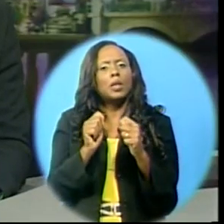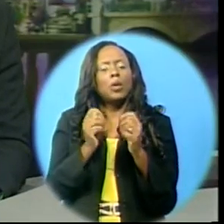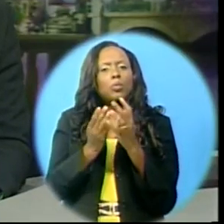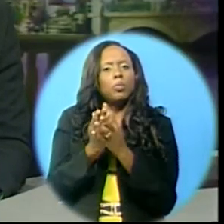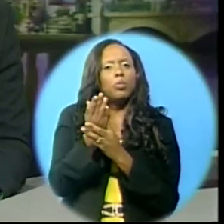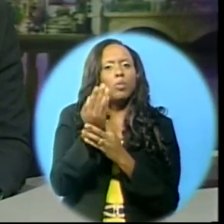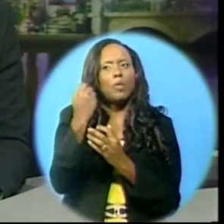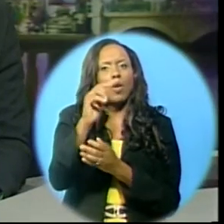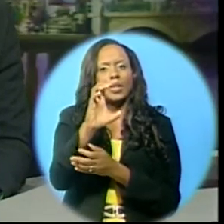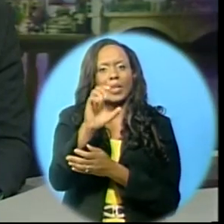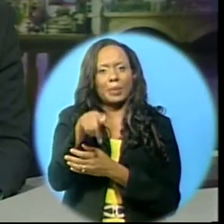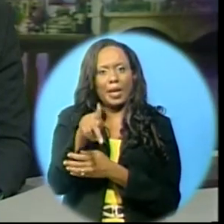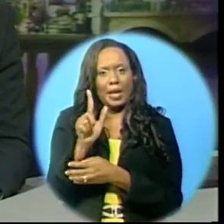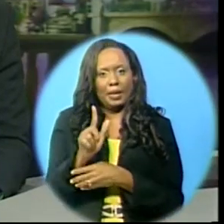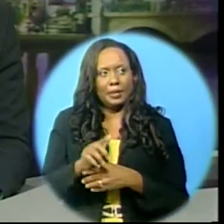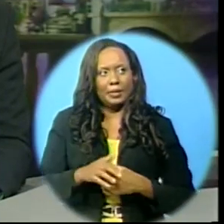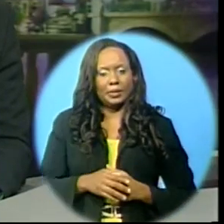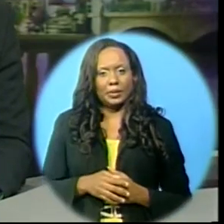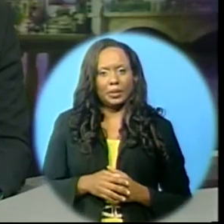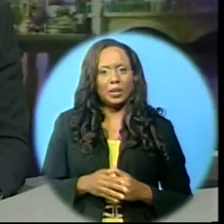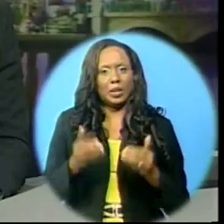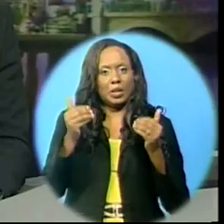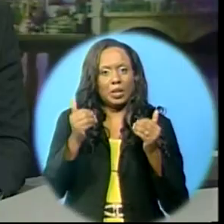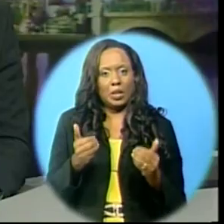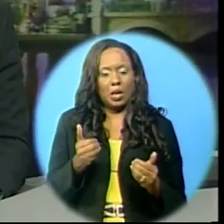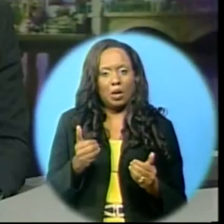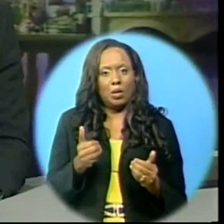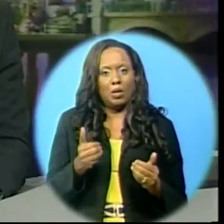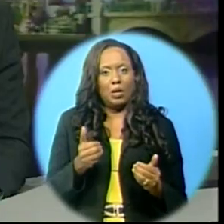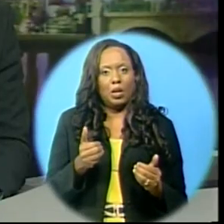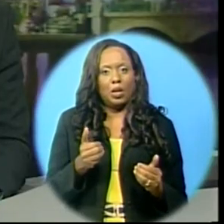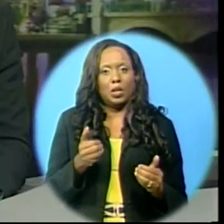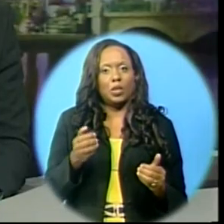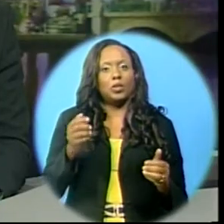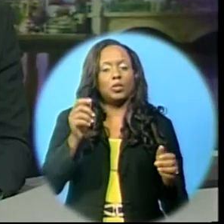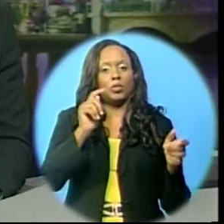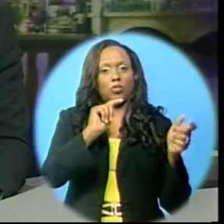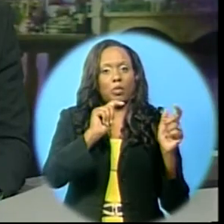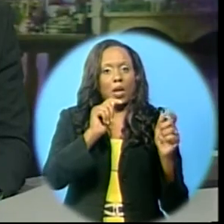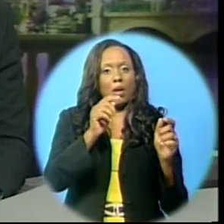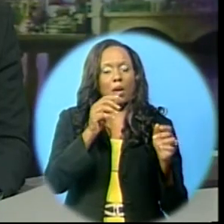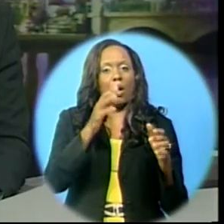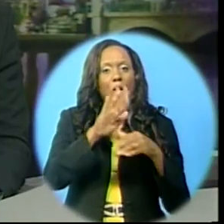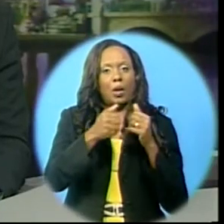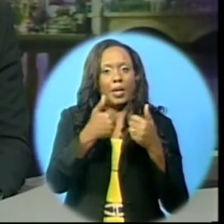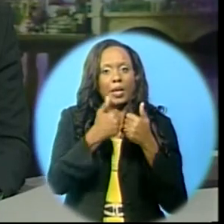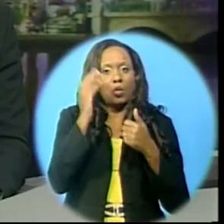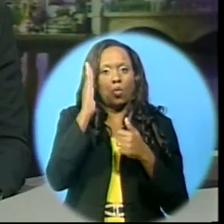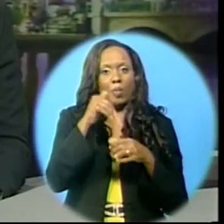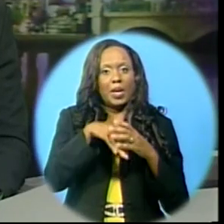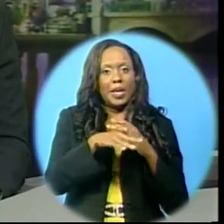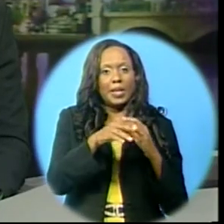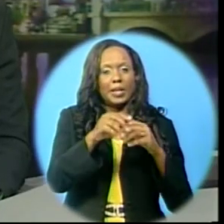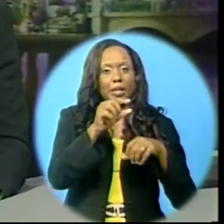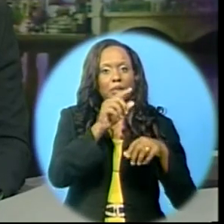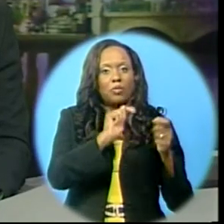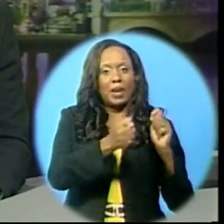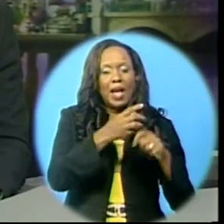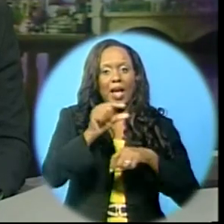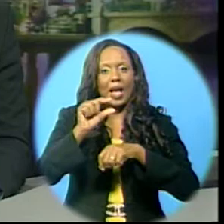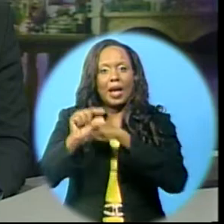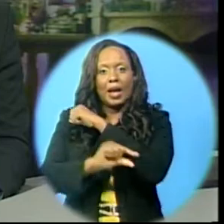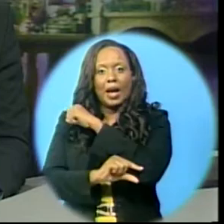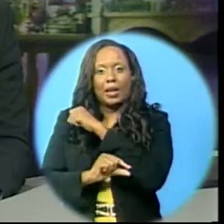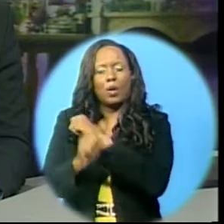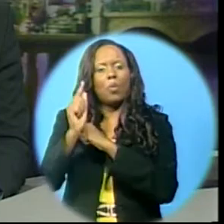in the CPL. With the fixtures now moved to Trinidad and Guyana for the final legs of the preliminaries, CBC's Damien Best